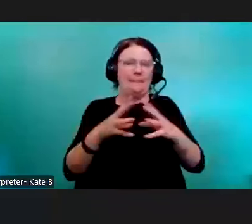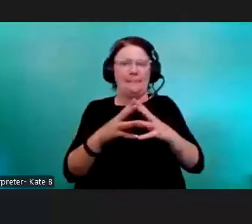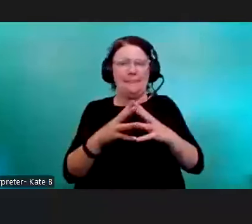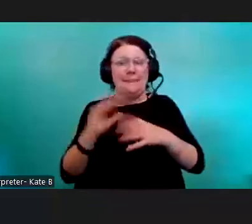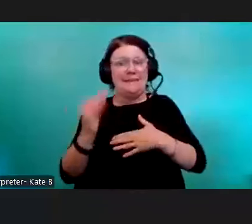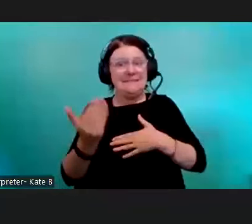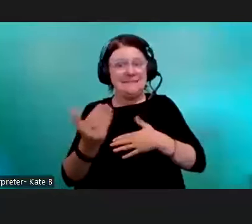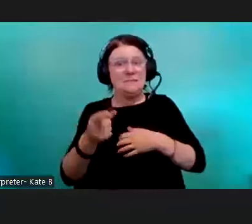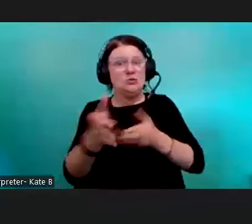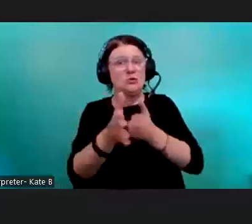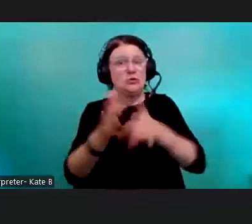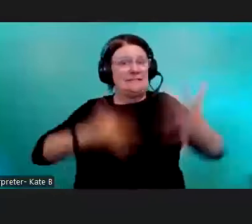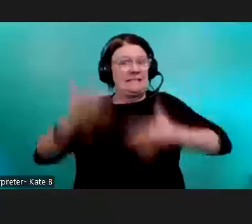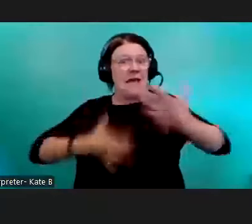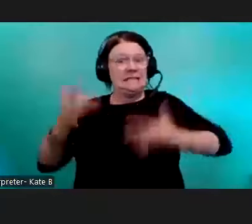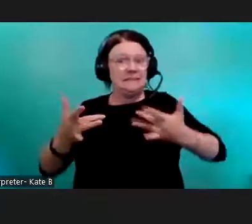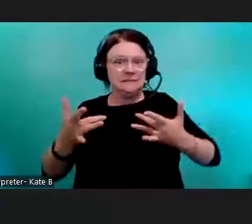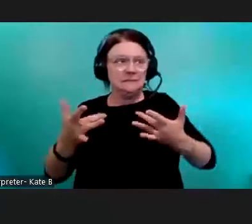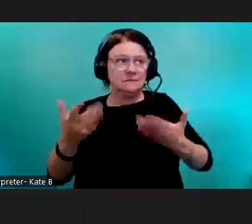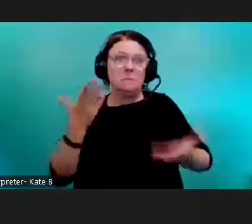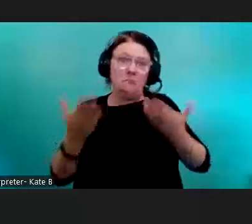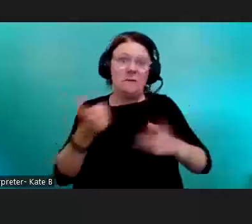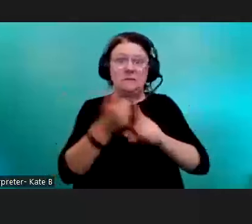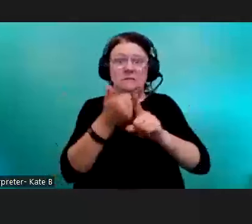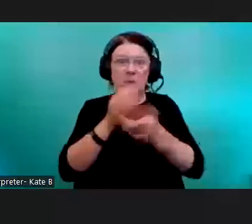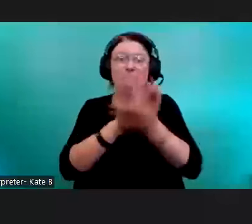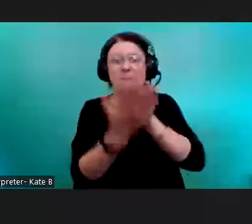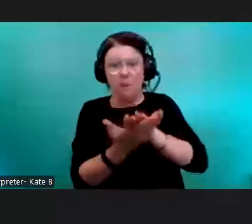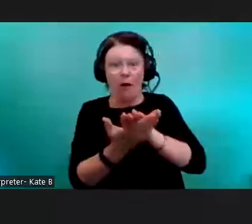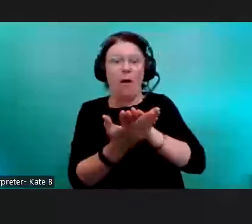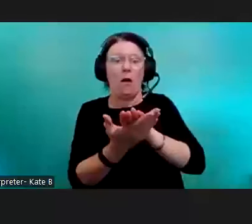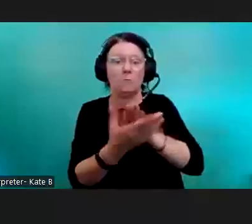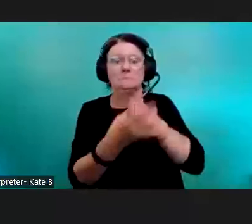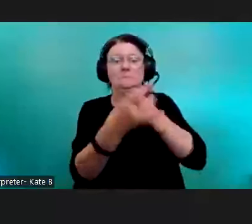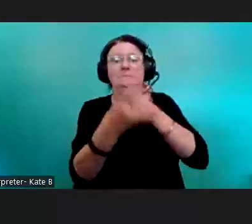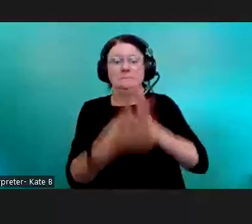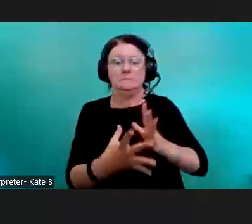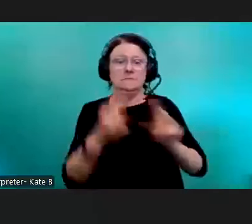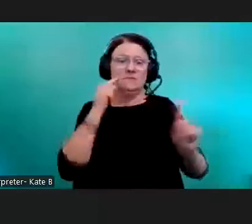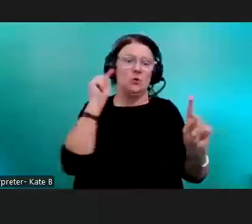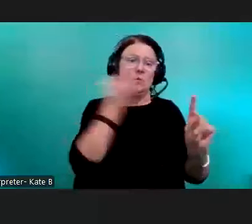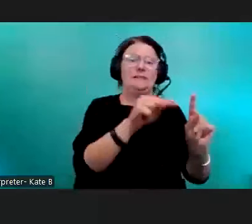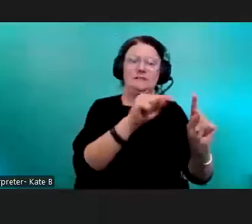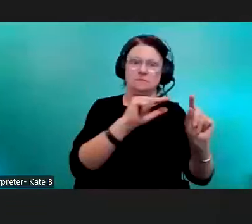you're very passionate. So maybe you could become one of those people that push